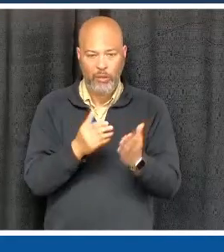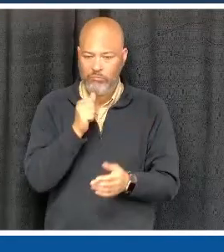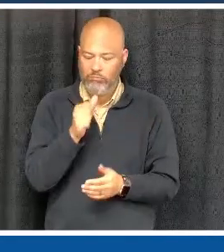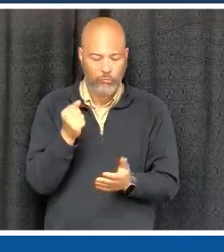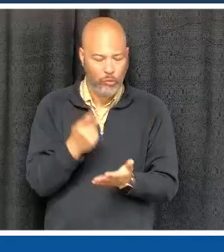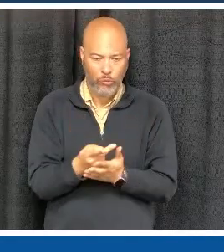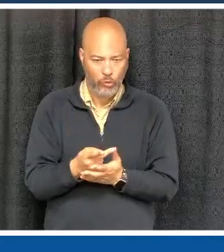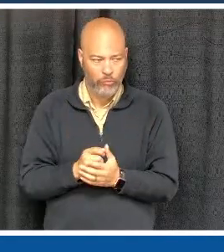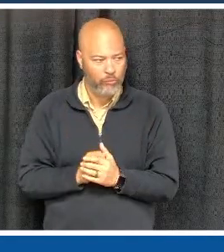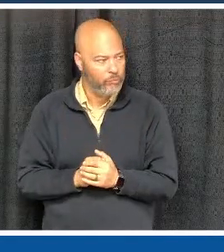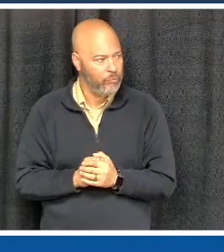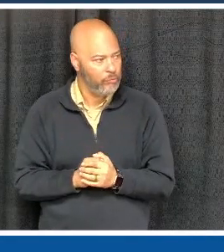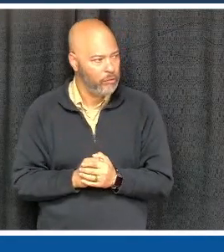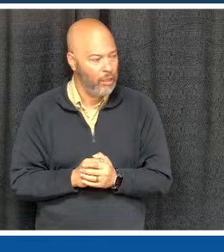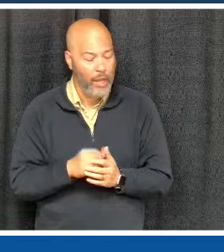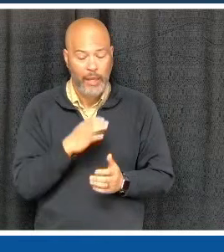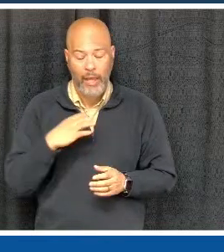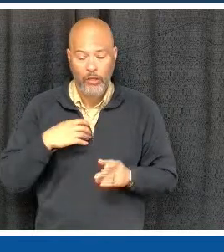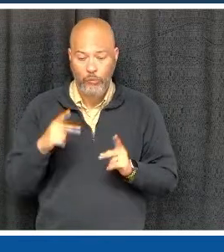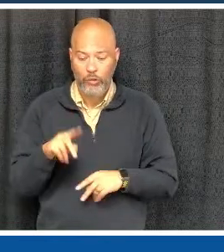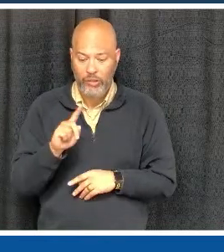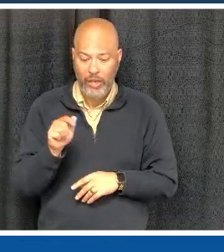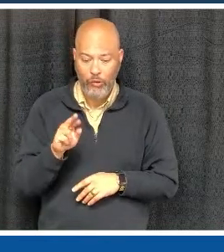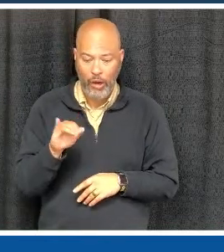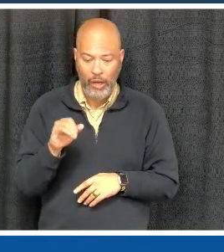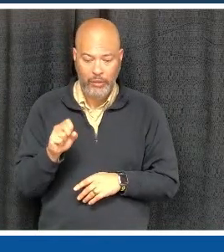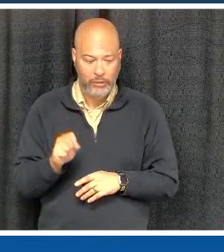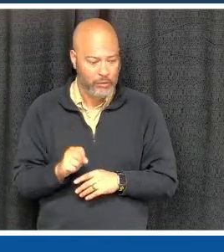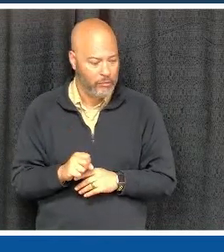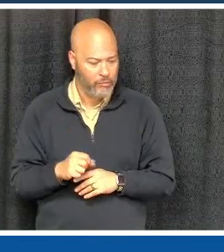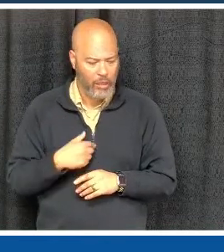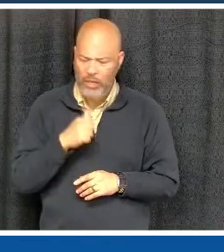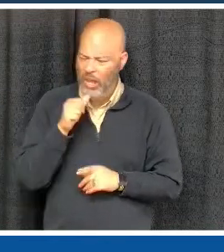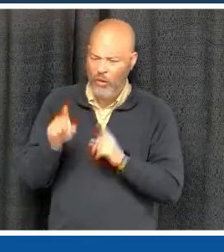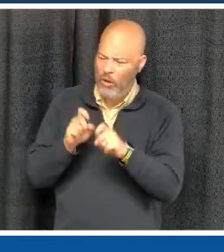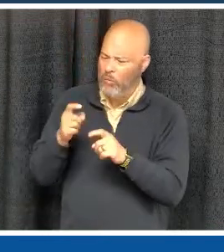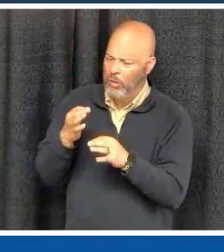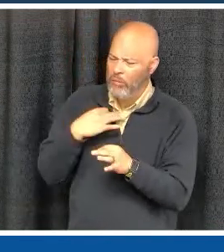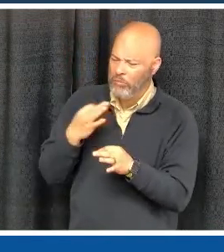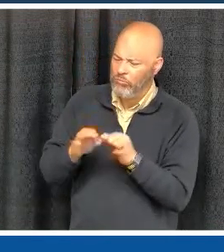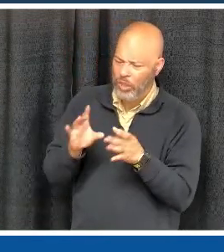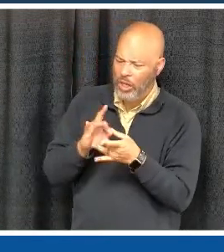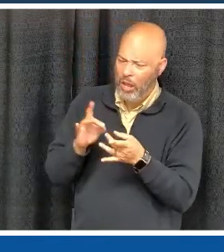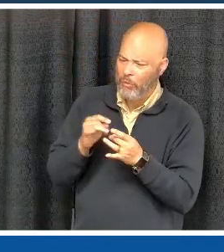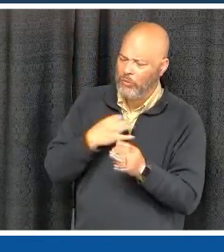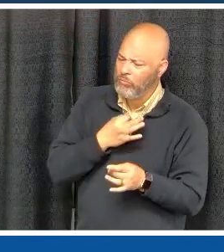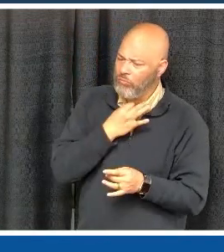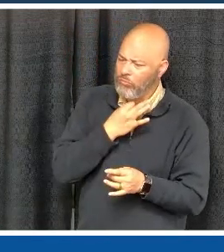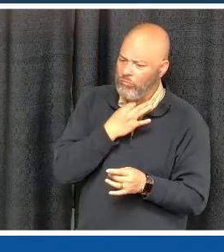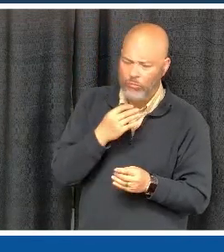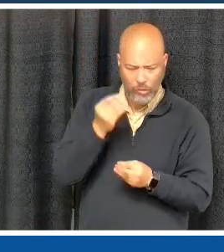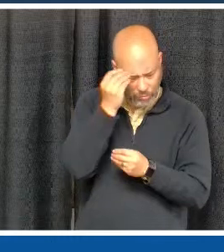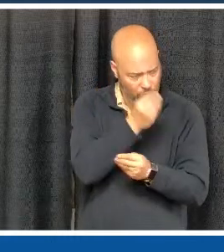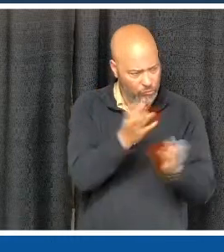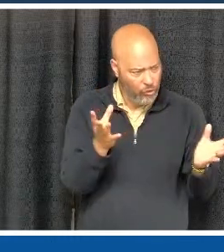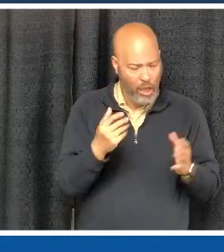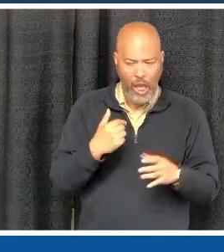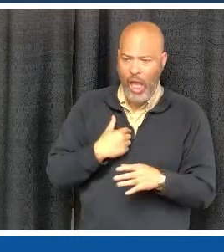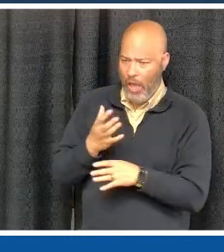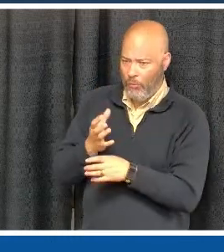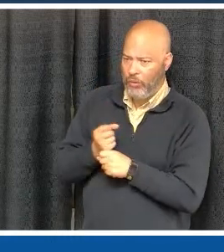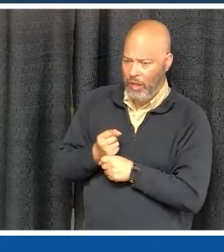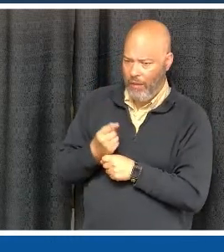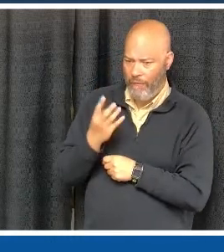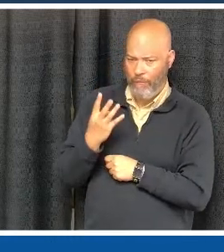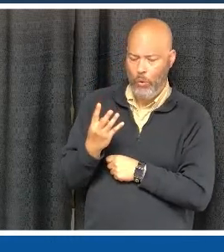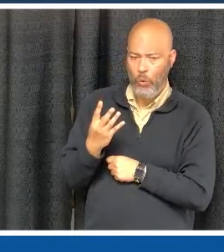Thank you, Mr. Tindall. Councilperson Zacharias, you're recognized. Thank you, Mayor. Not a question, but more of a comment. I just wanted to let the other members of the council know that I've received